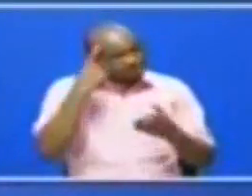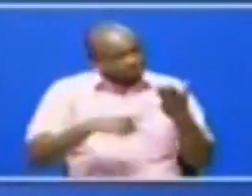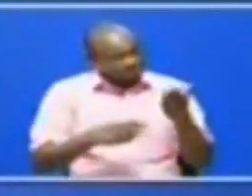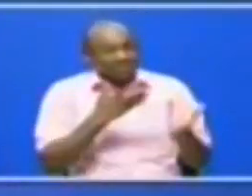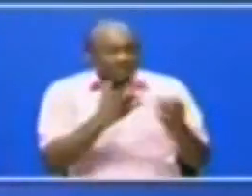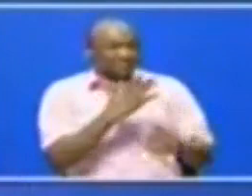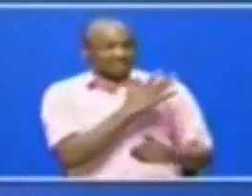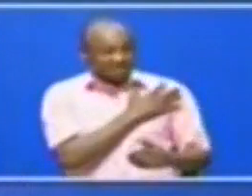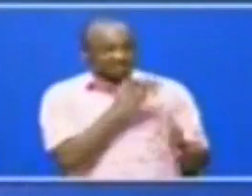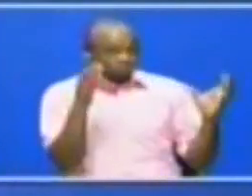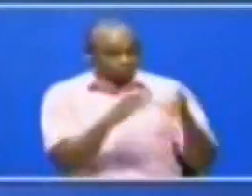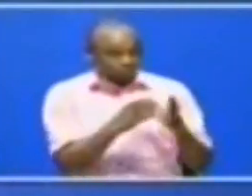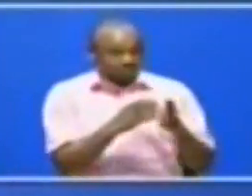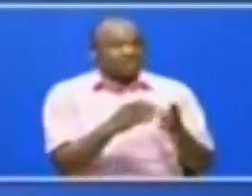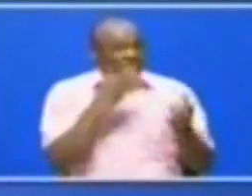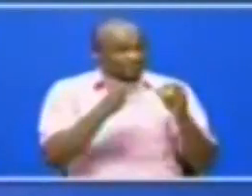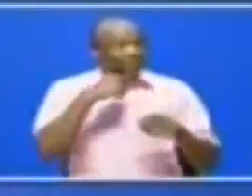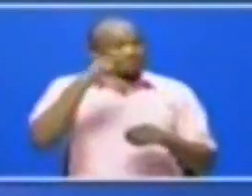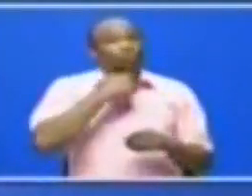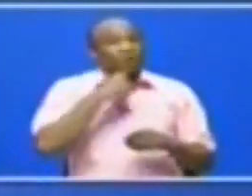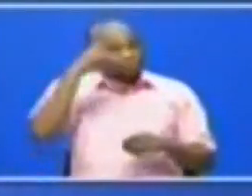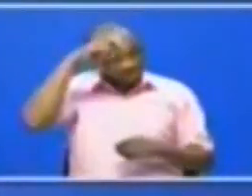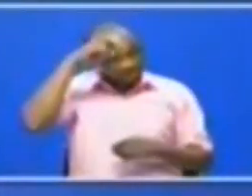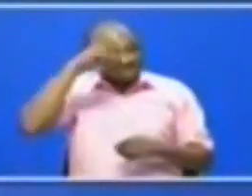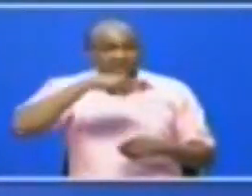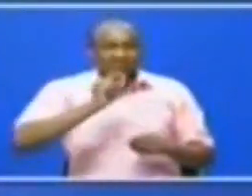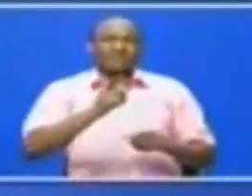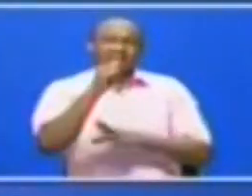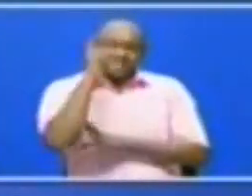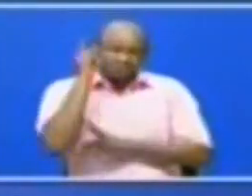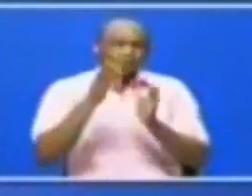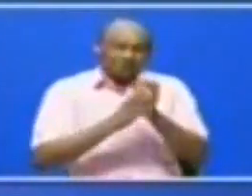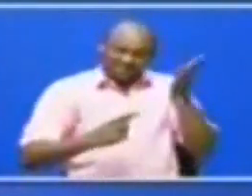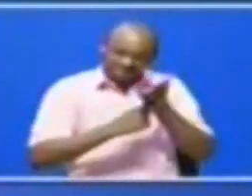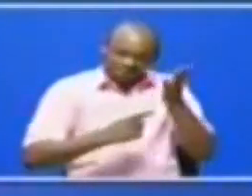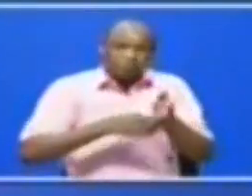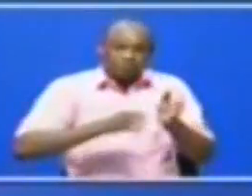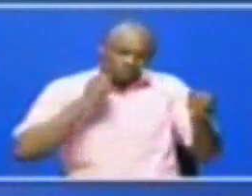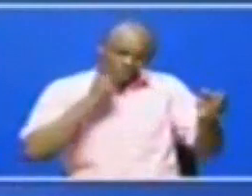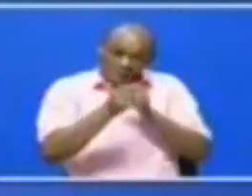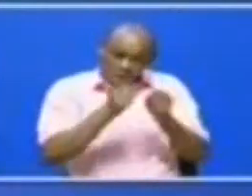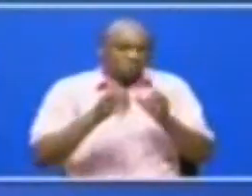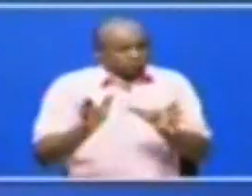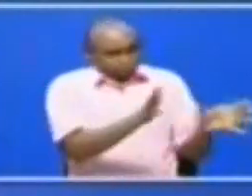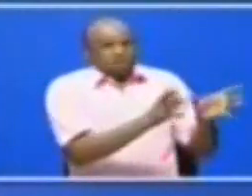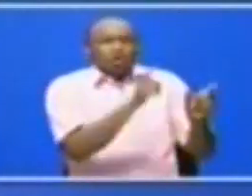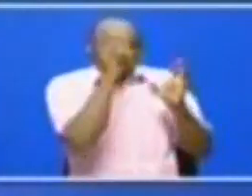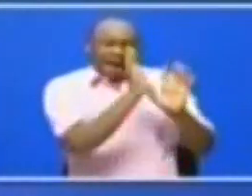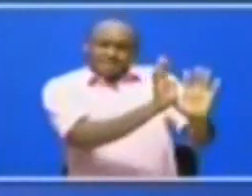NASA probably, if they wanted to be wise, would do is leave the legal and the technocratical fight to their